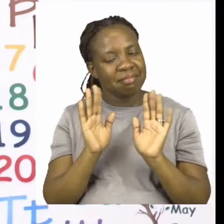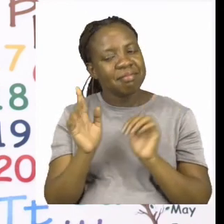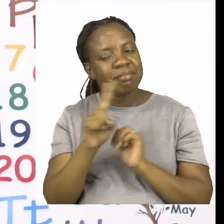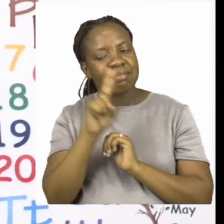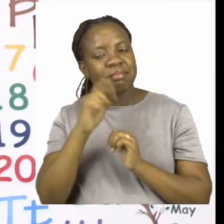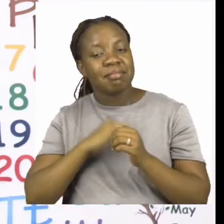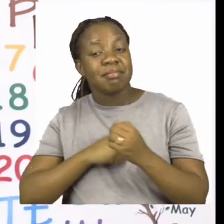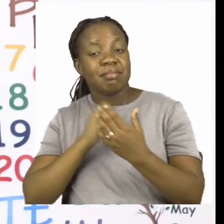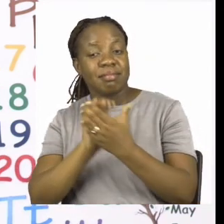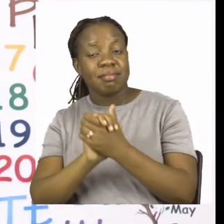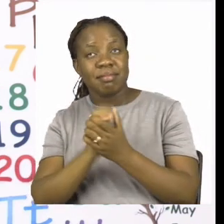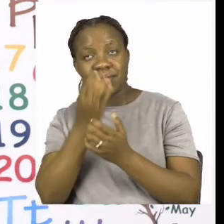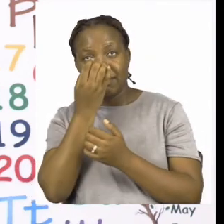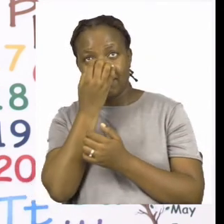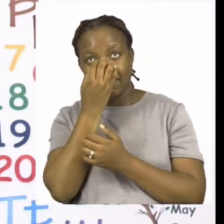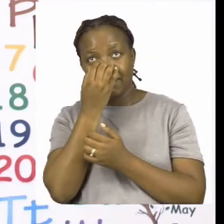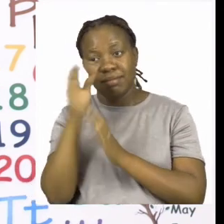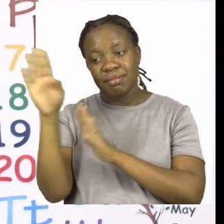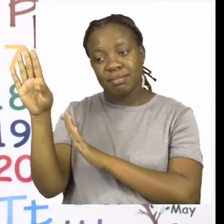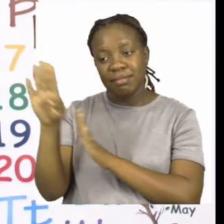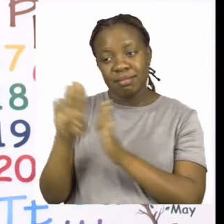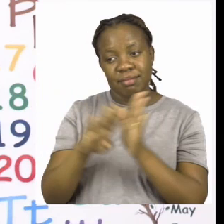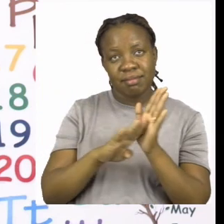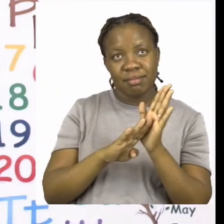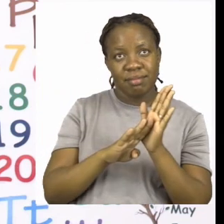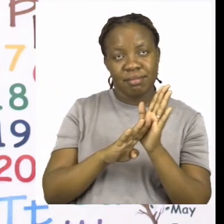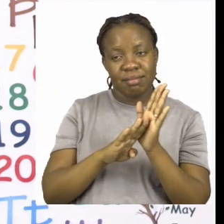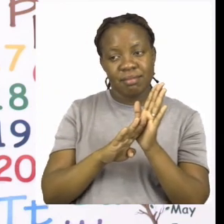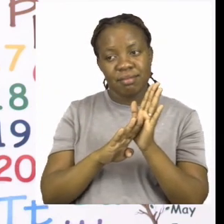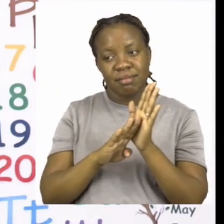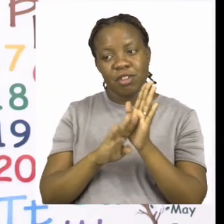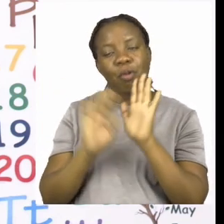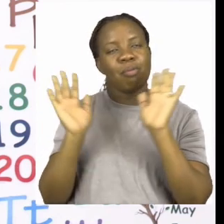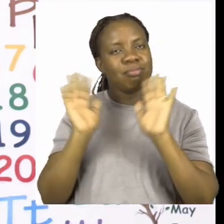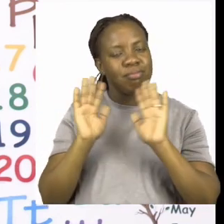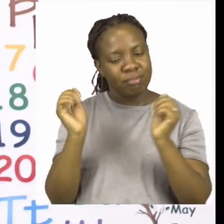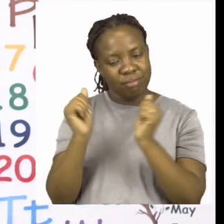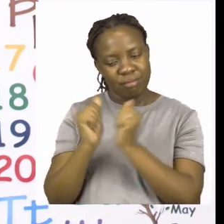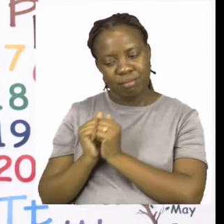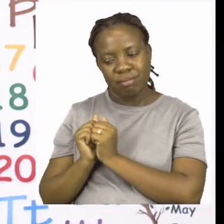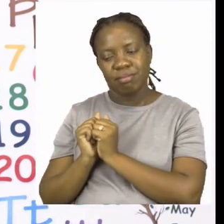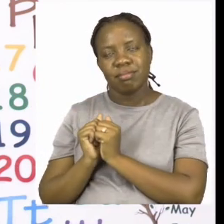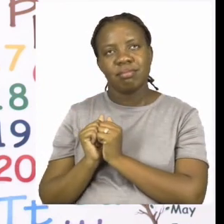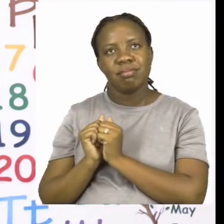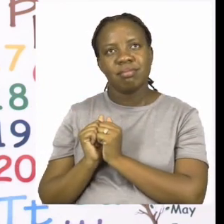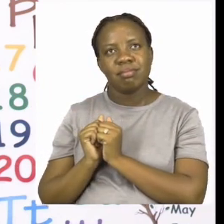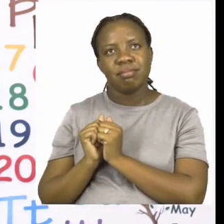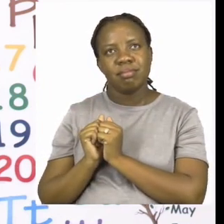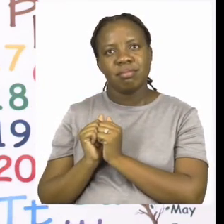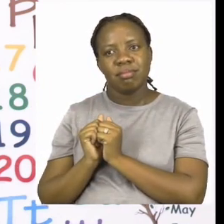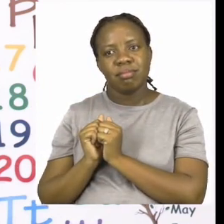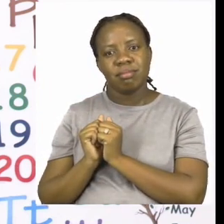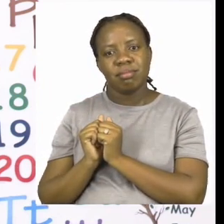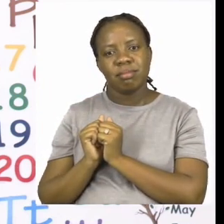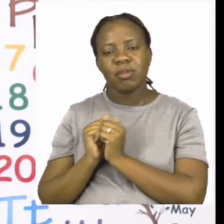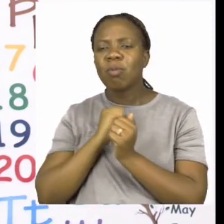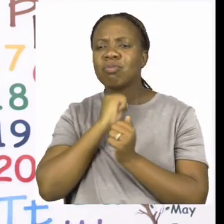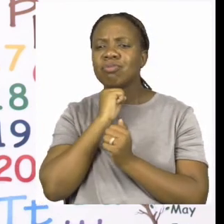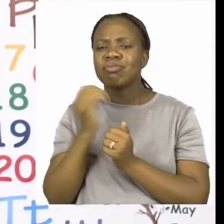friend Zoshi to come along and say goodbye with me. Now, can you help me call